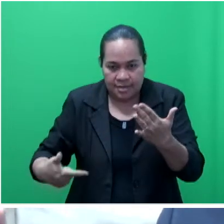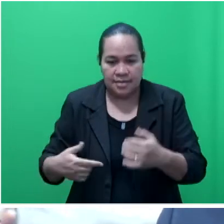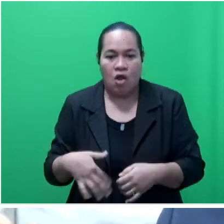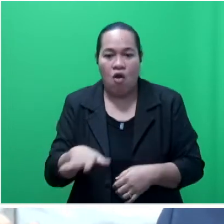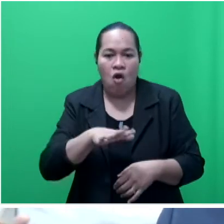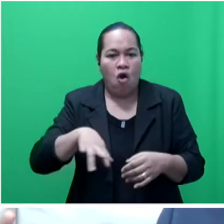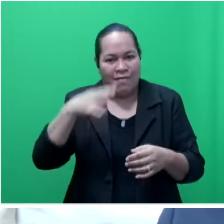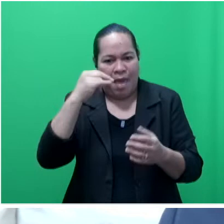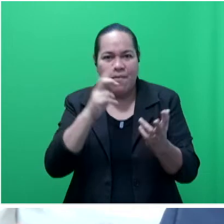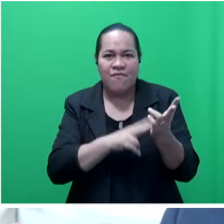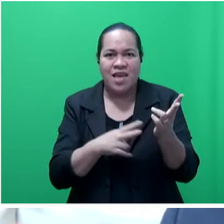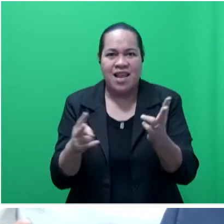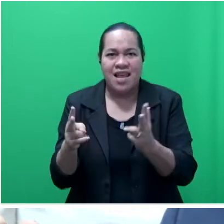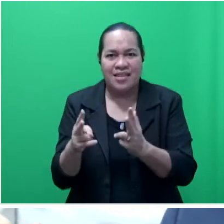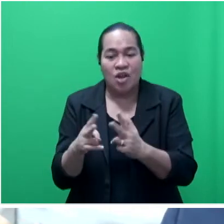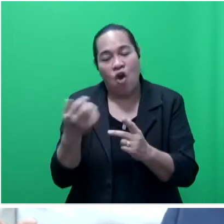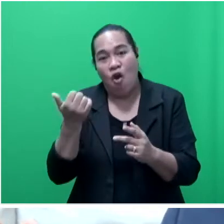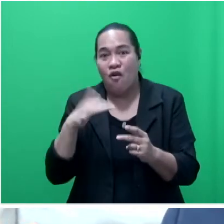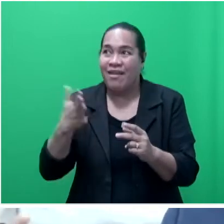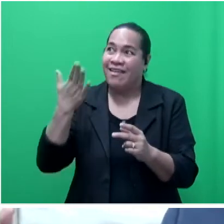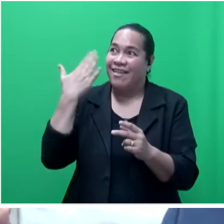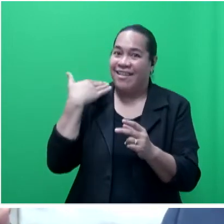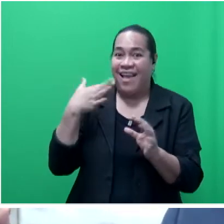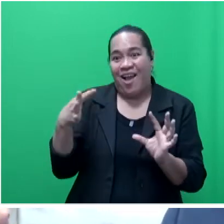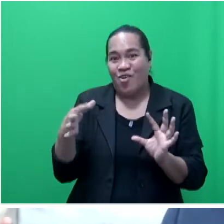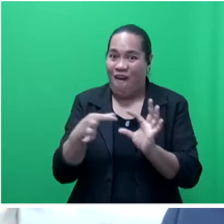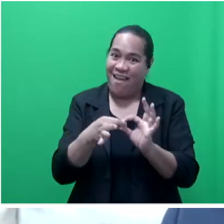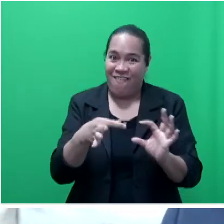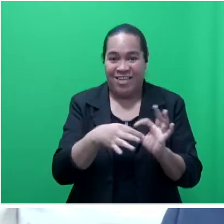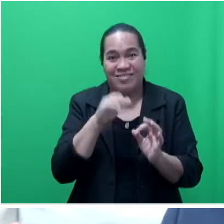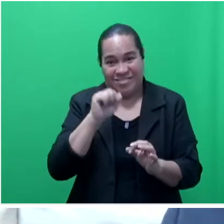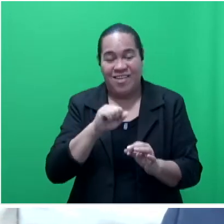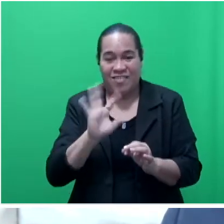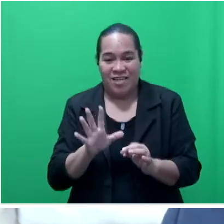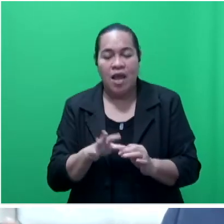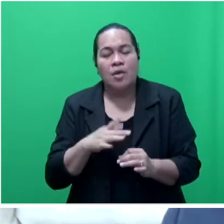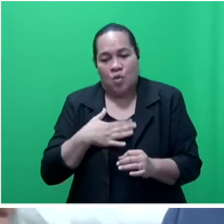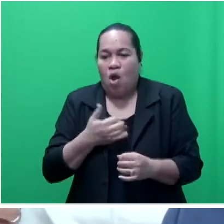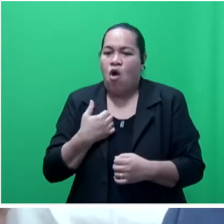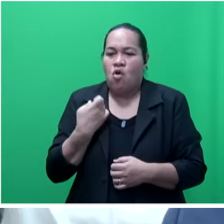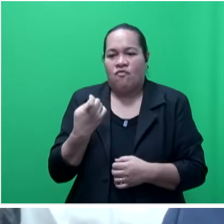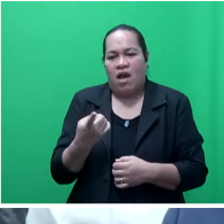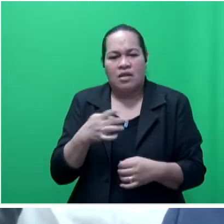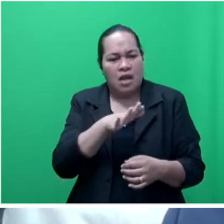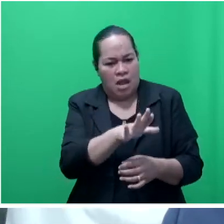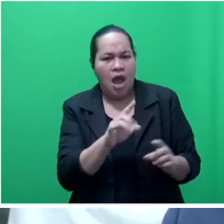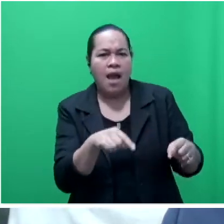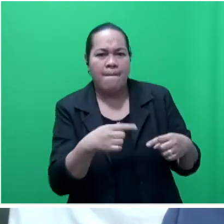villages here that have been connected in the past number of years. And of course, we've invited continuously members of the opposition.